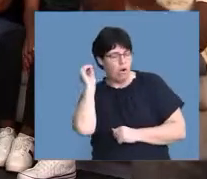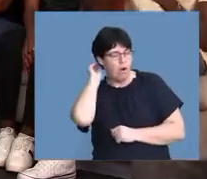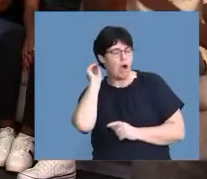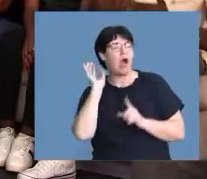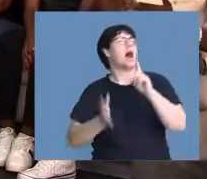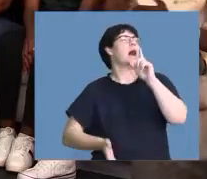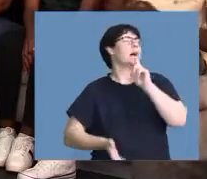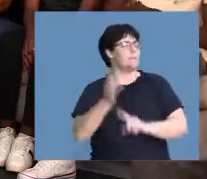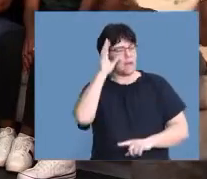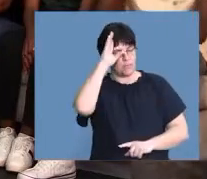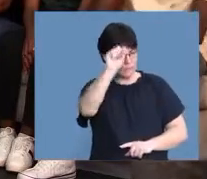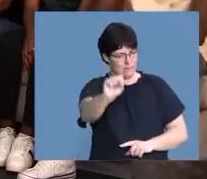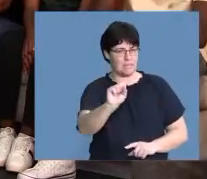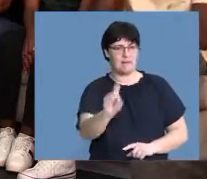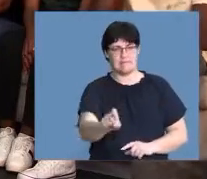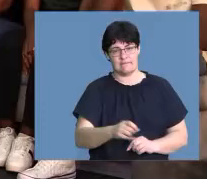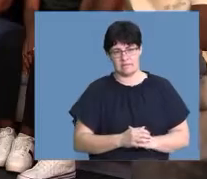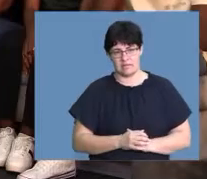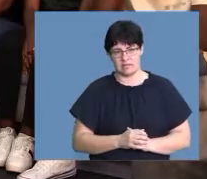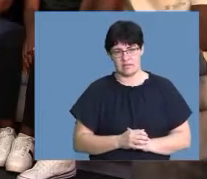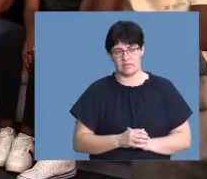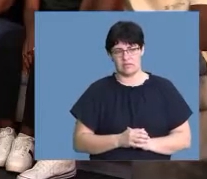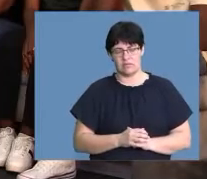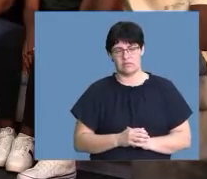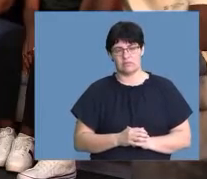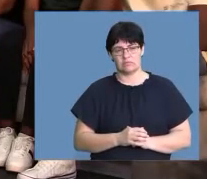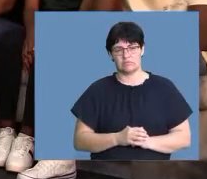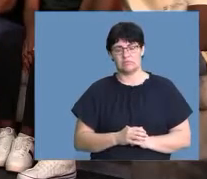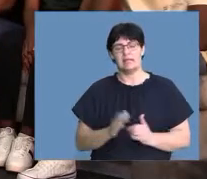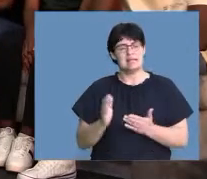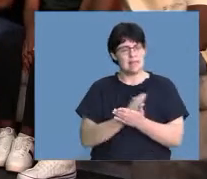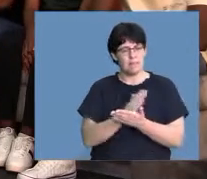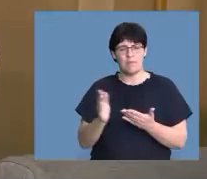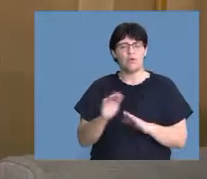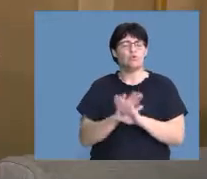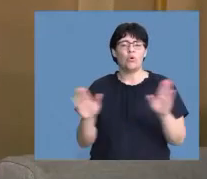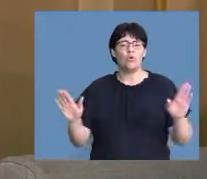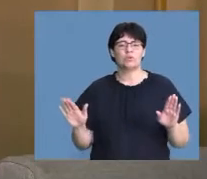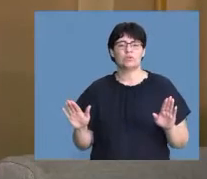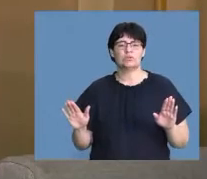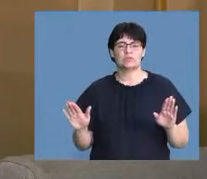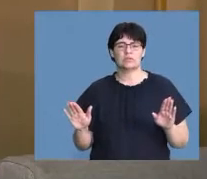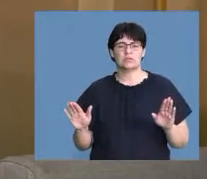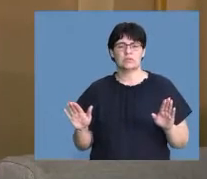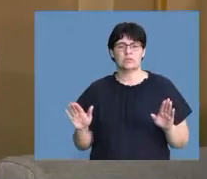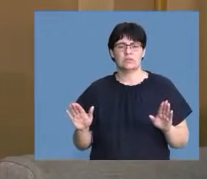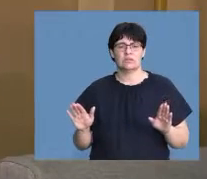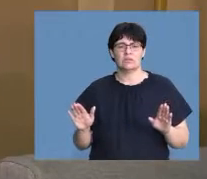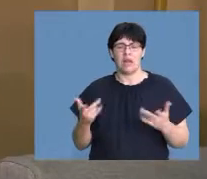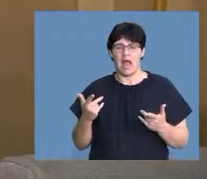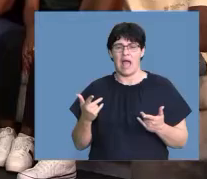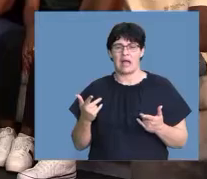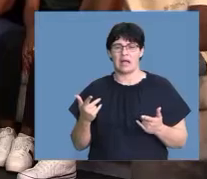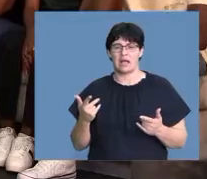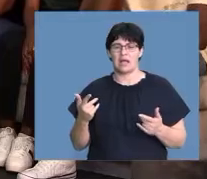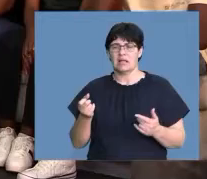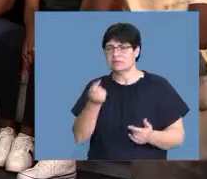just have to relax. Yeah. So some of the things also is don't turn to substance abuse.